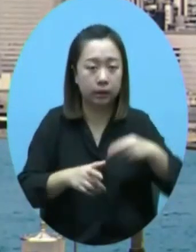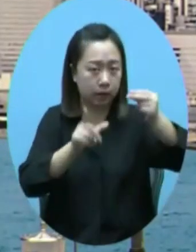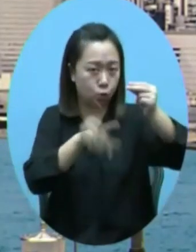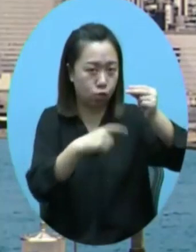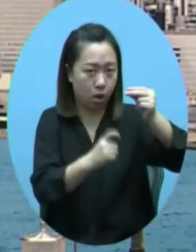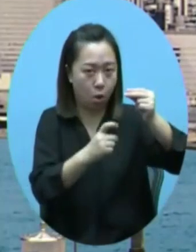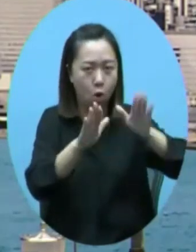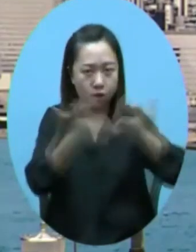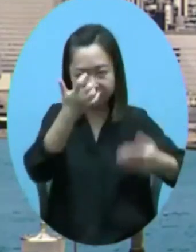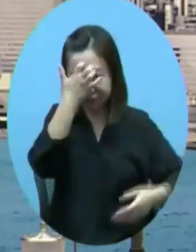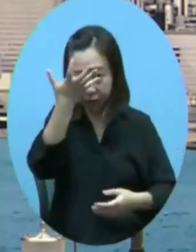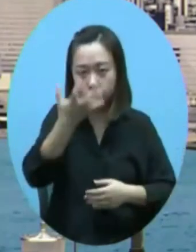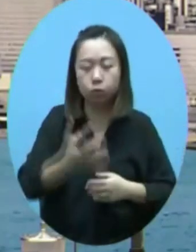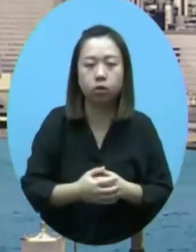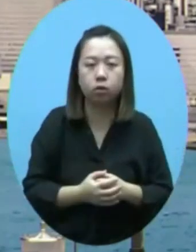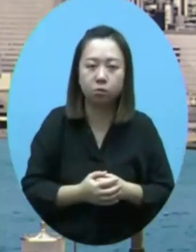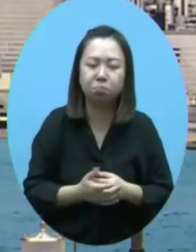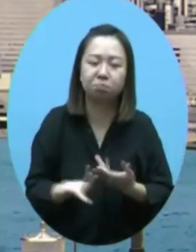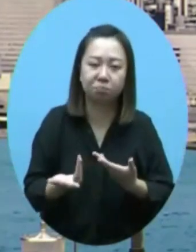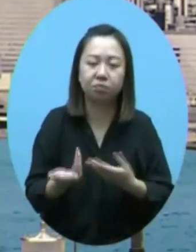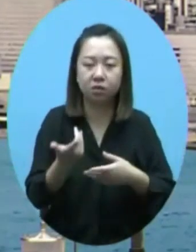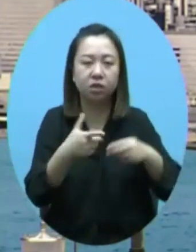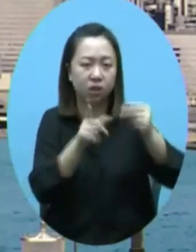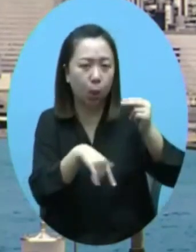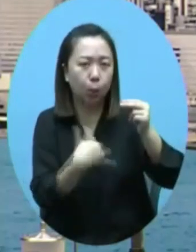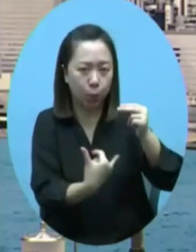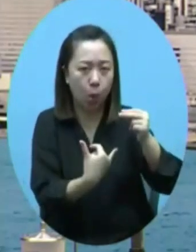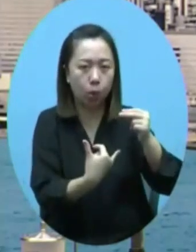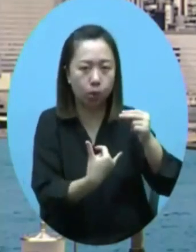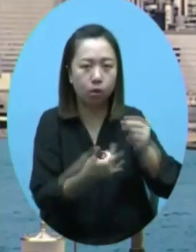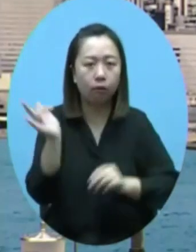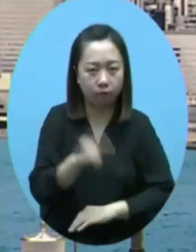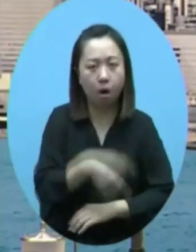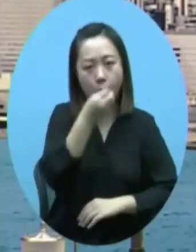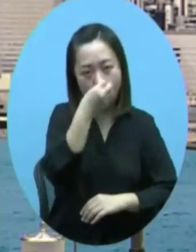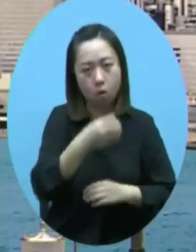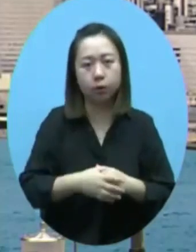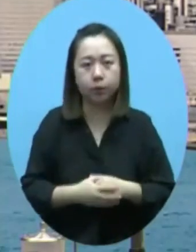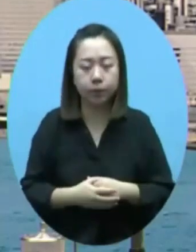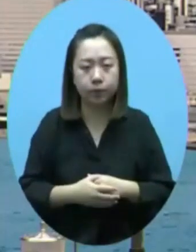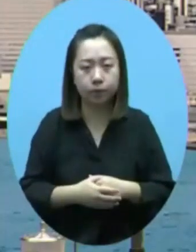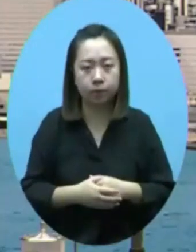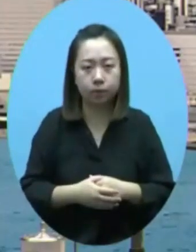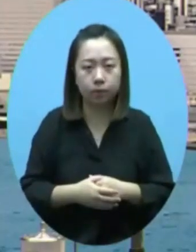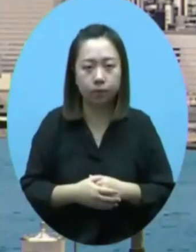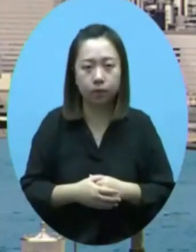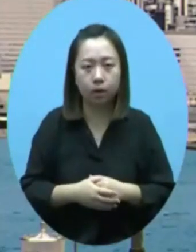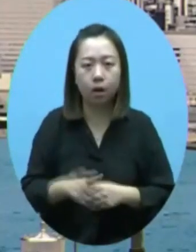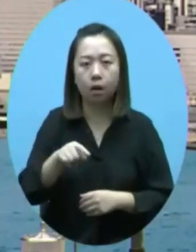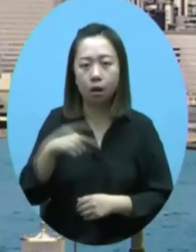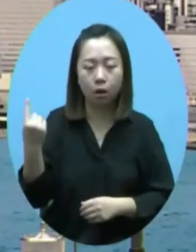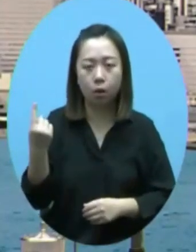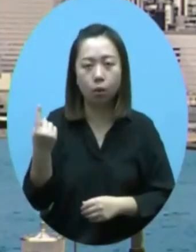center. On 9th of July, he started having fever. And on the 6th of July, that's the date of his arrival to Hong